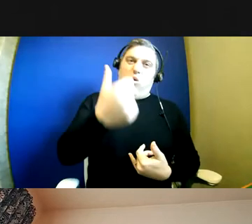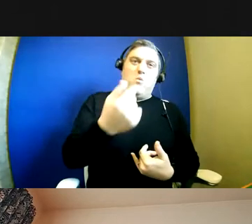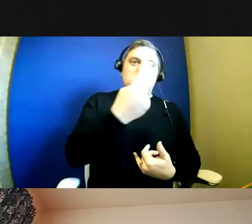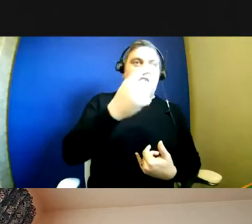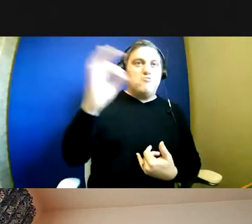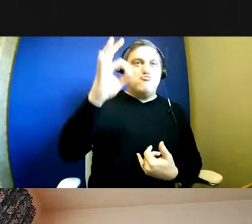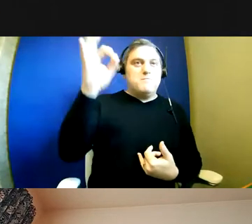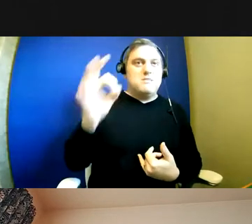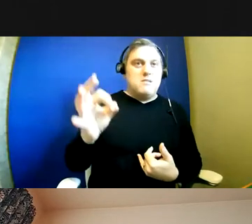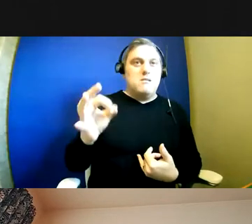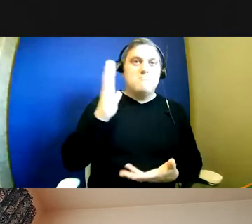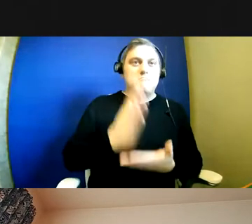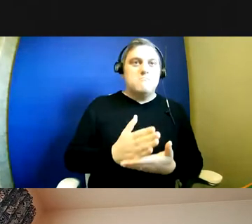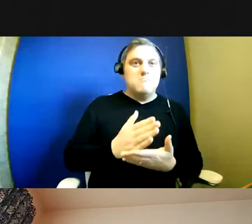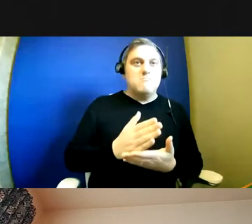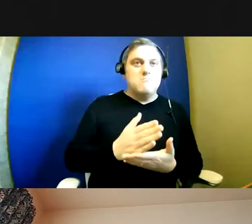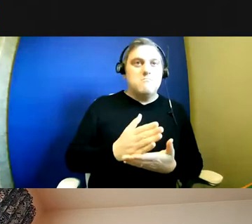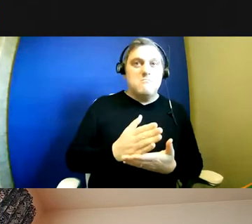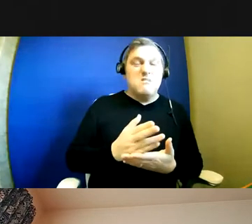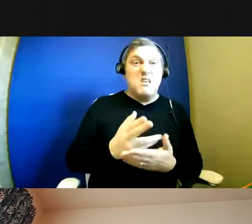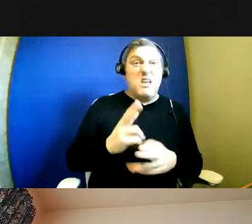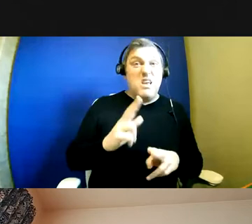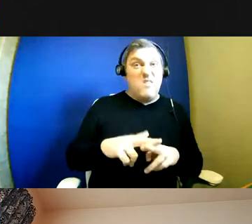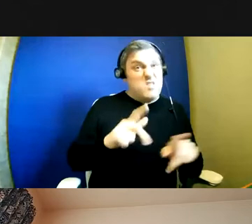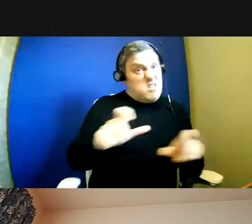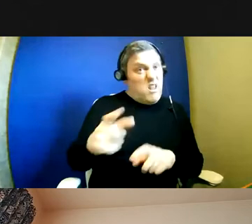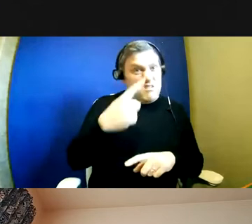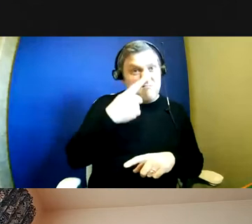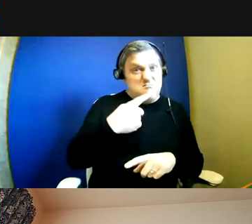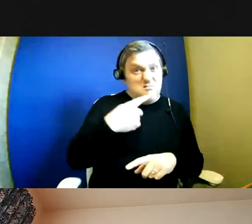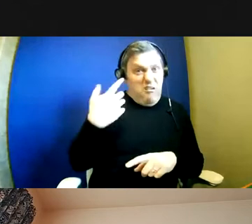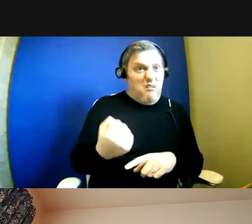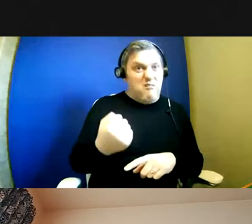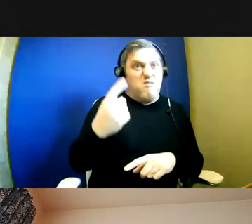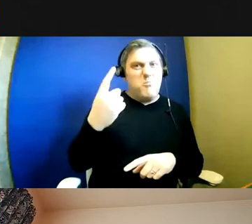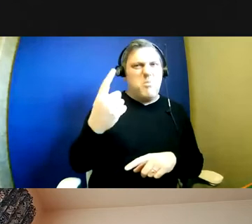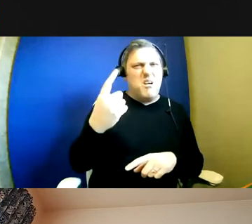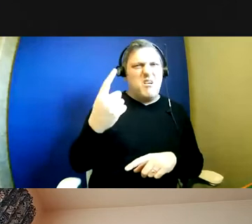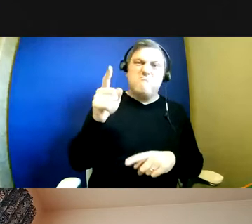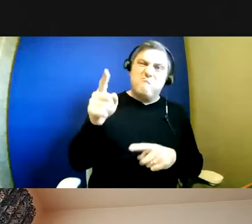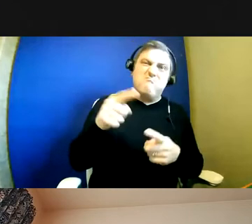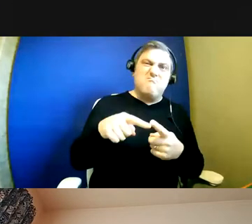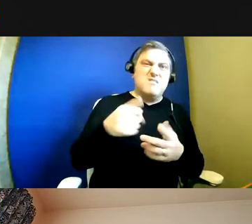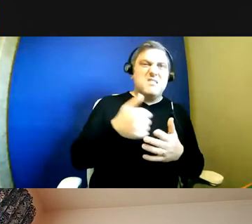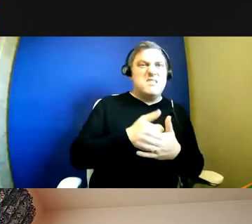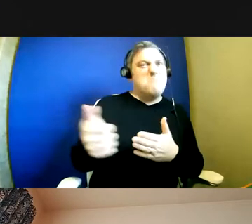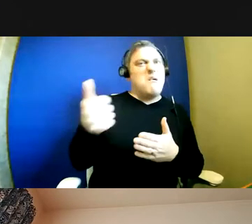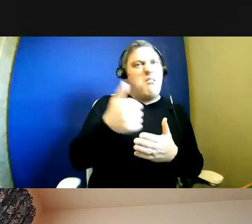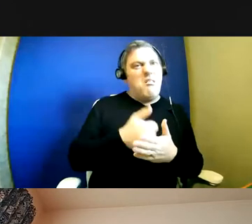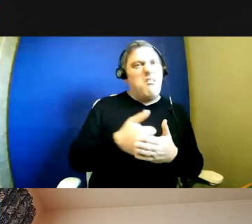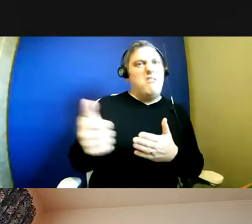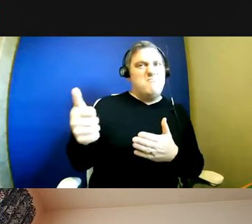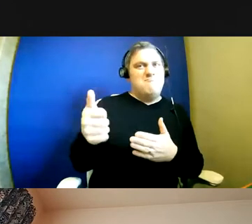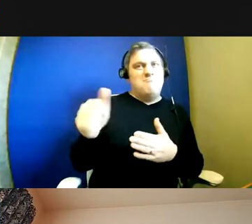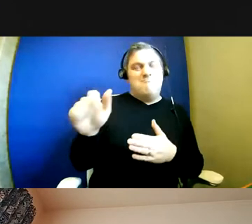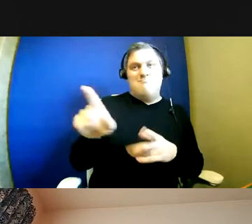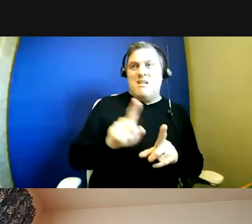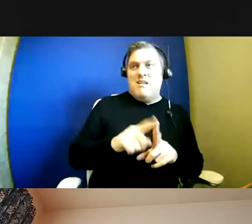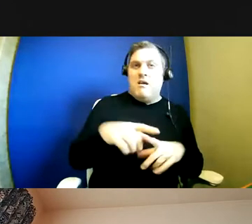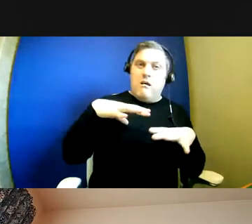likely it was COVID. And even if they didn't, if they've got ongoing symptoms which are typical of long COVID, like